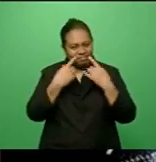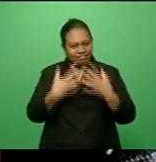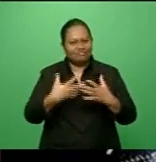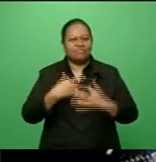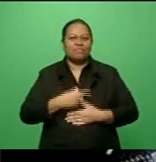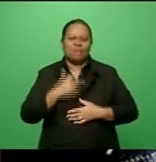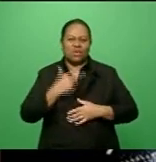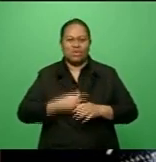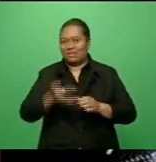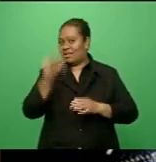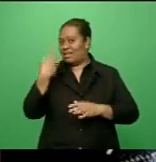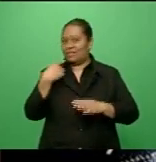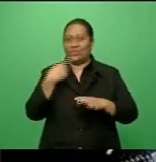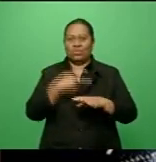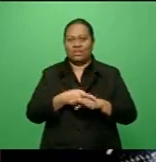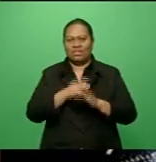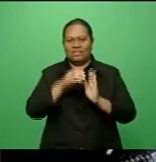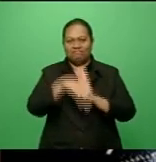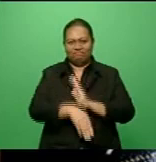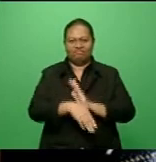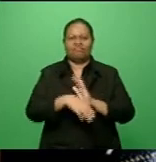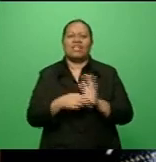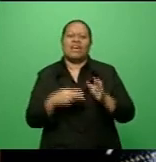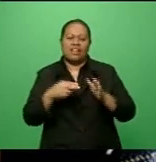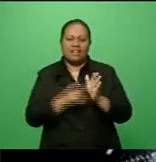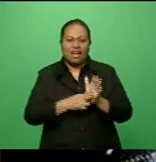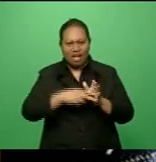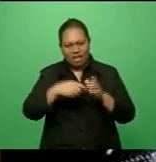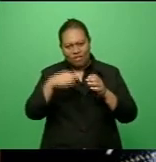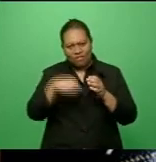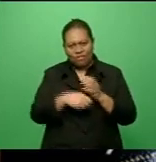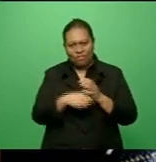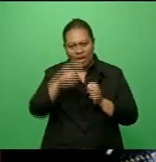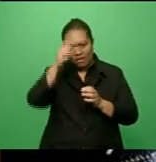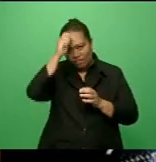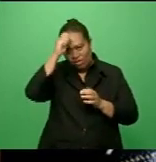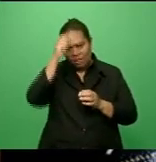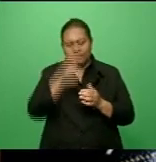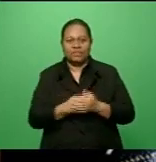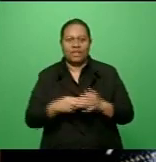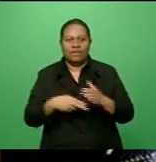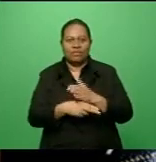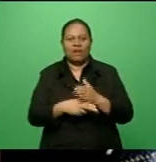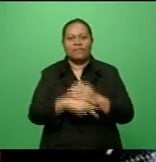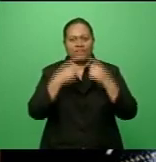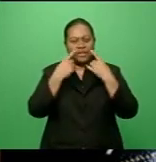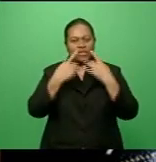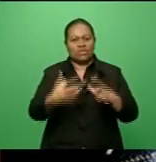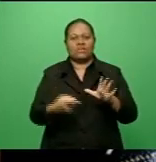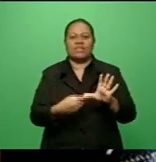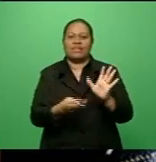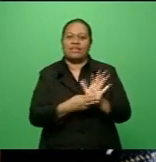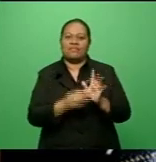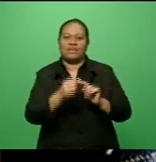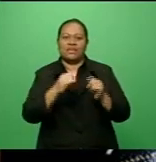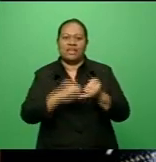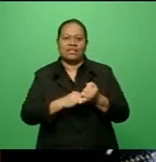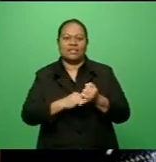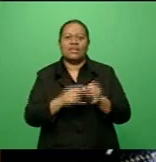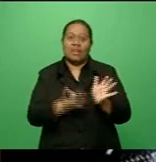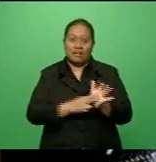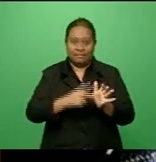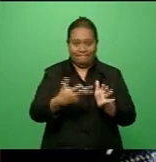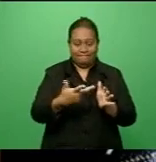the loss to Navua last week, the Mbamba Lions have regrouped before facing giant killers AMPS Industries in Asinu